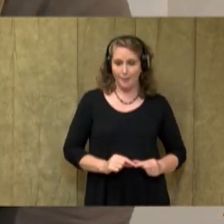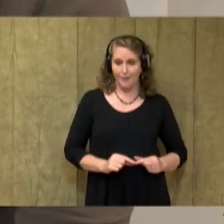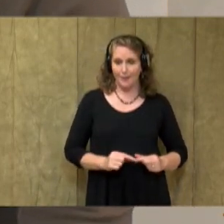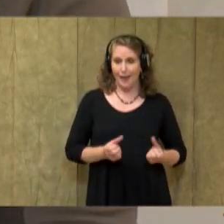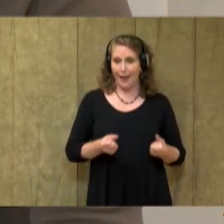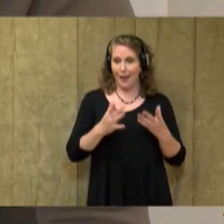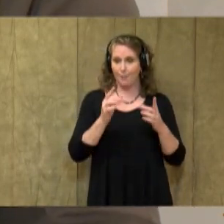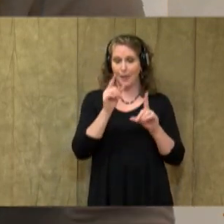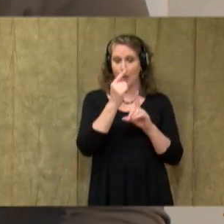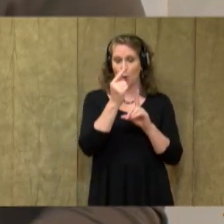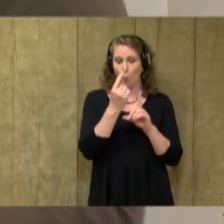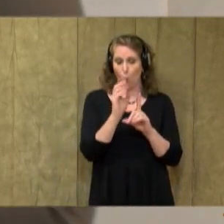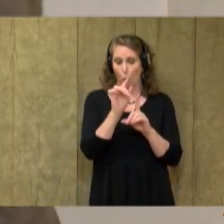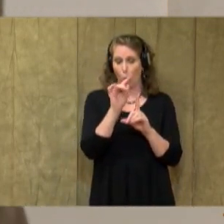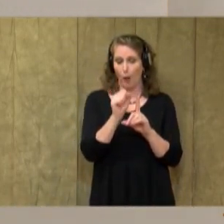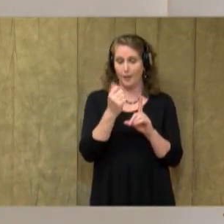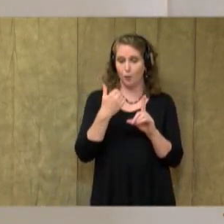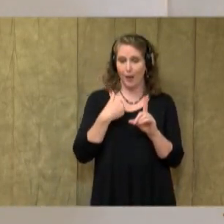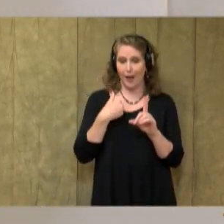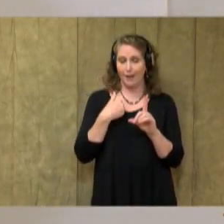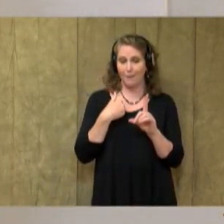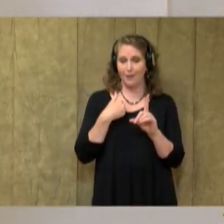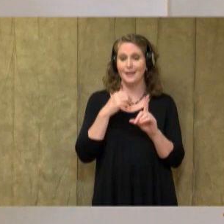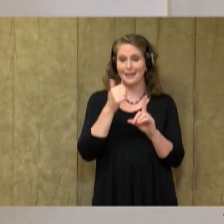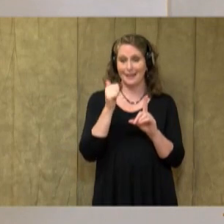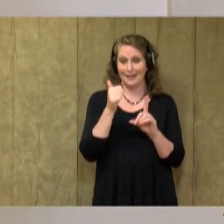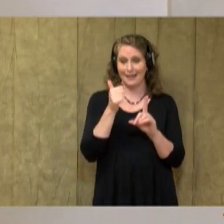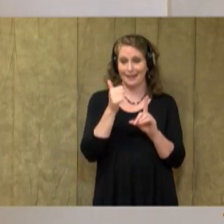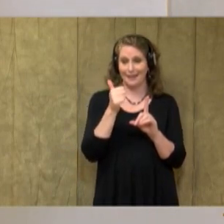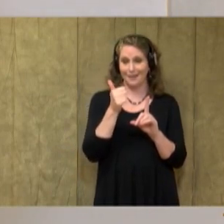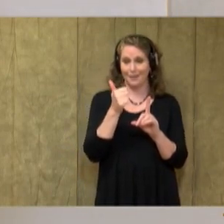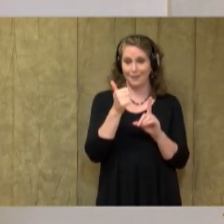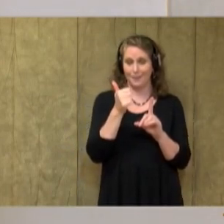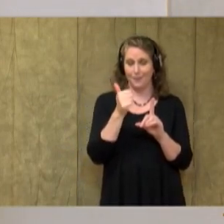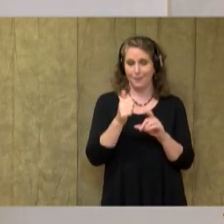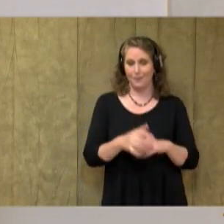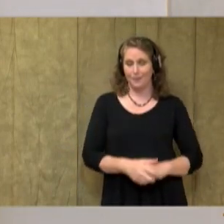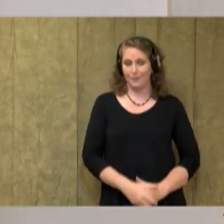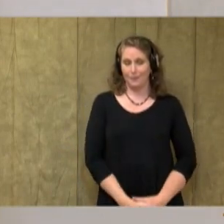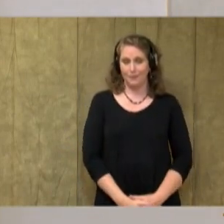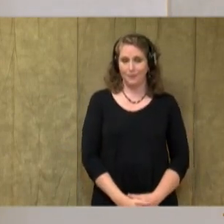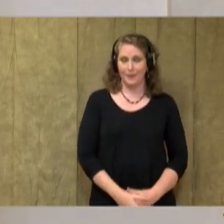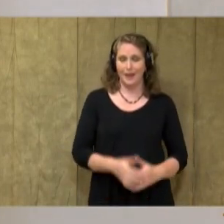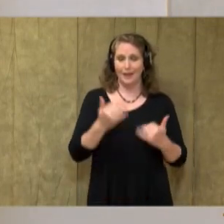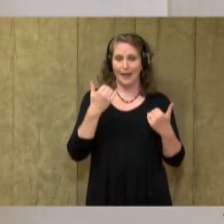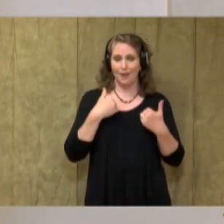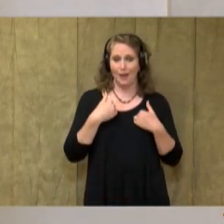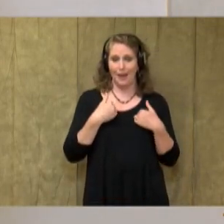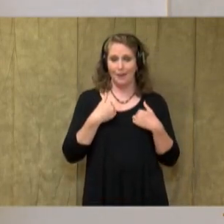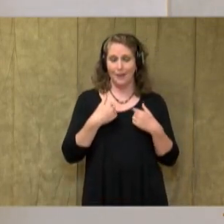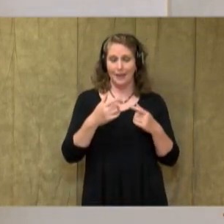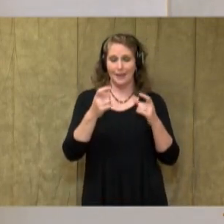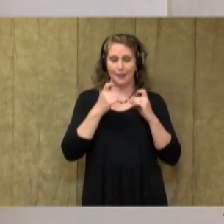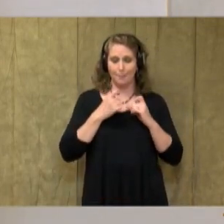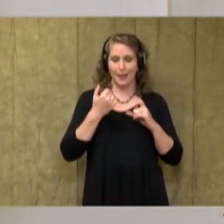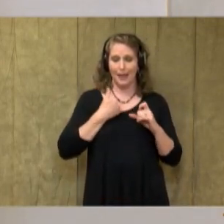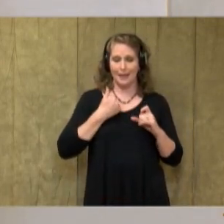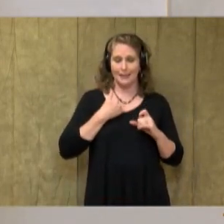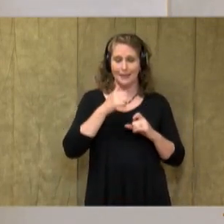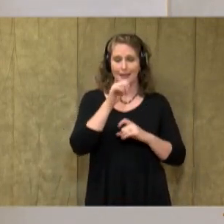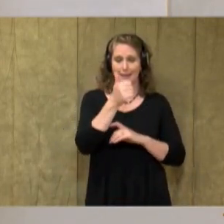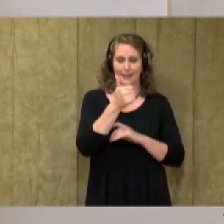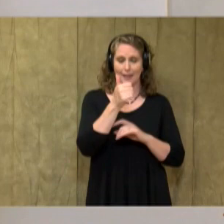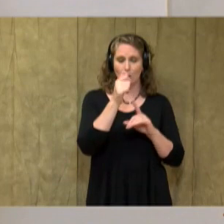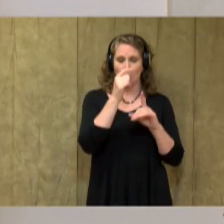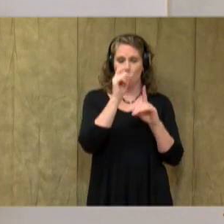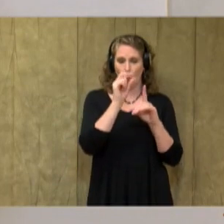ones? 10, that's right. So I'm going to take that 10 away and I'm going to give myself 10